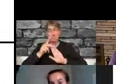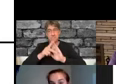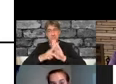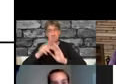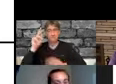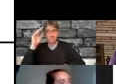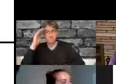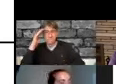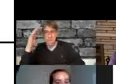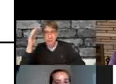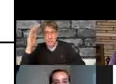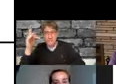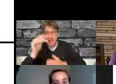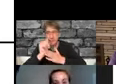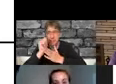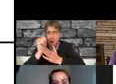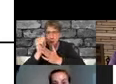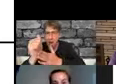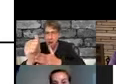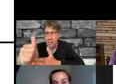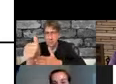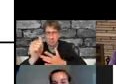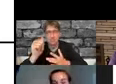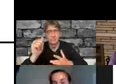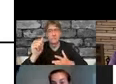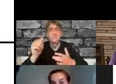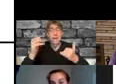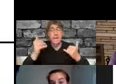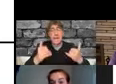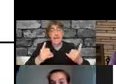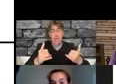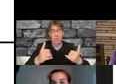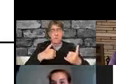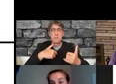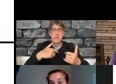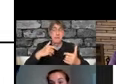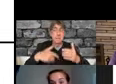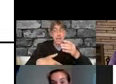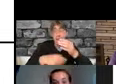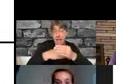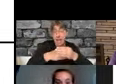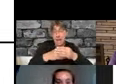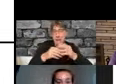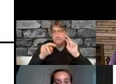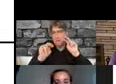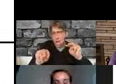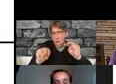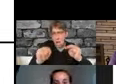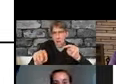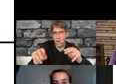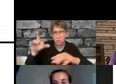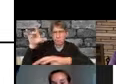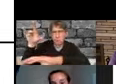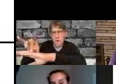hearing suggestions. At this point, we have considered monitoring access geographically distributed across the network, access